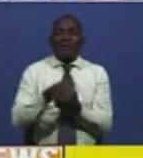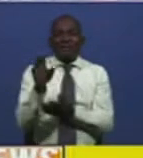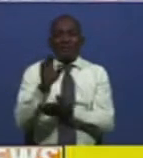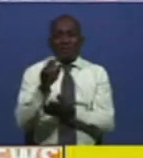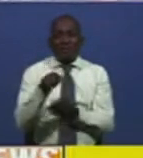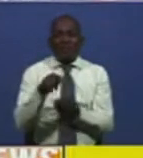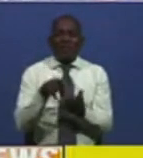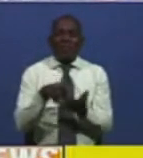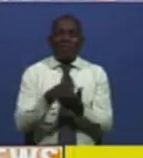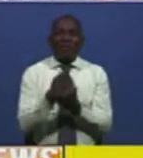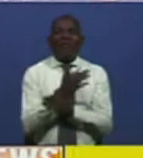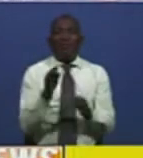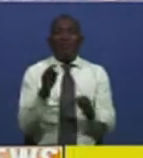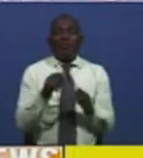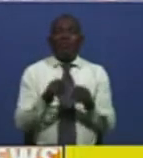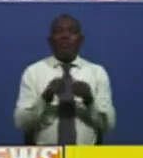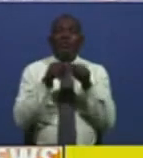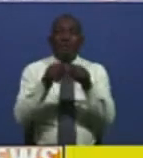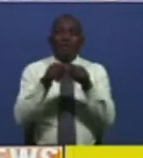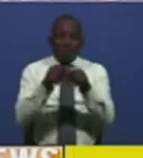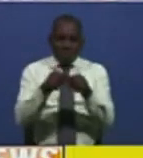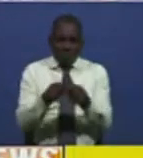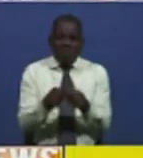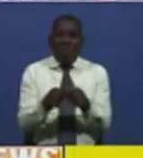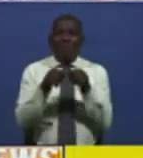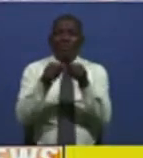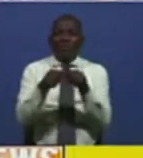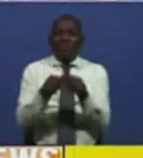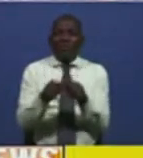cedis. She will continue to serve a term of